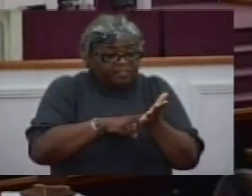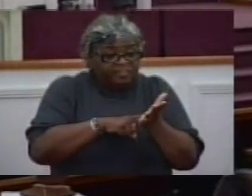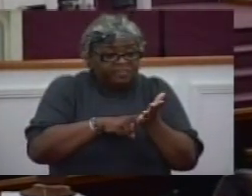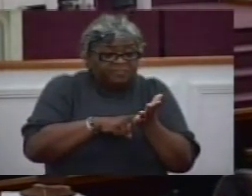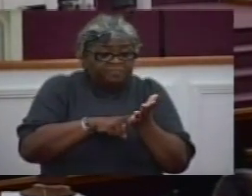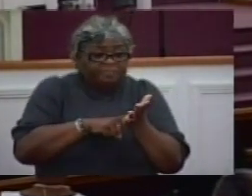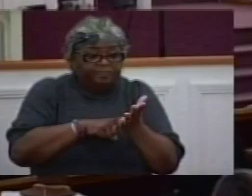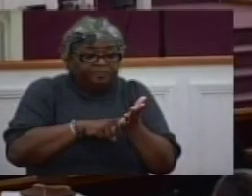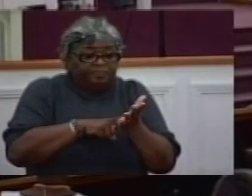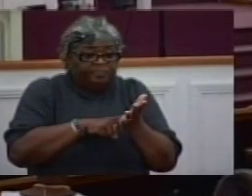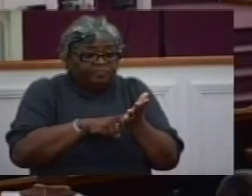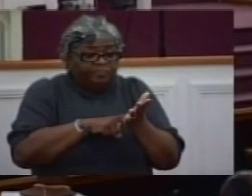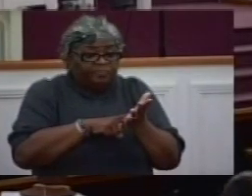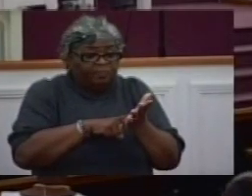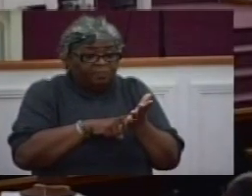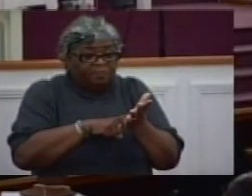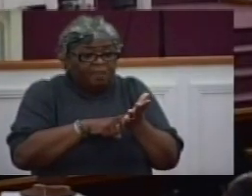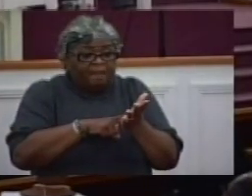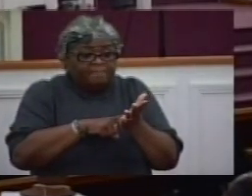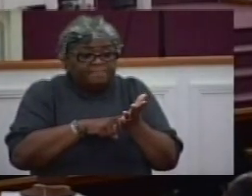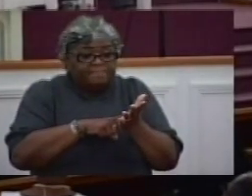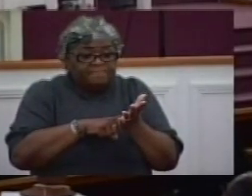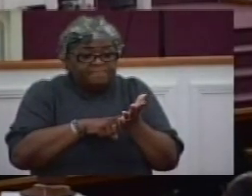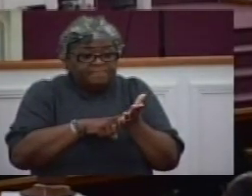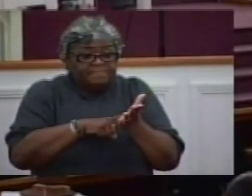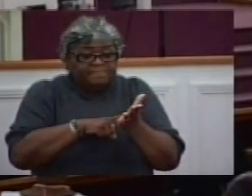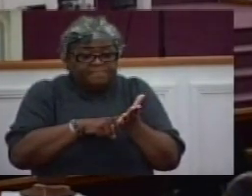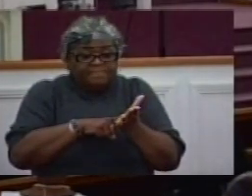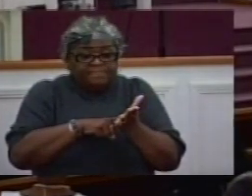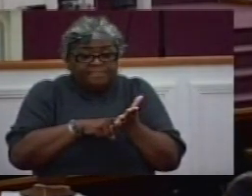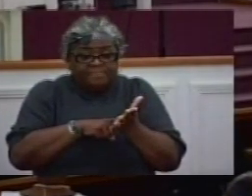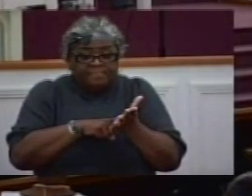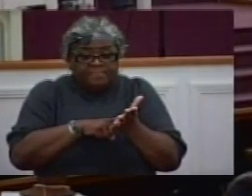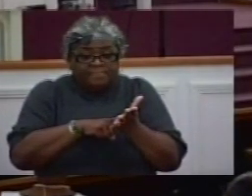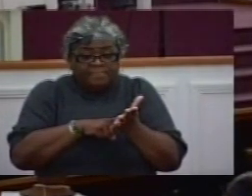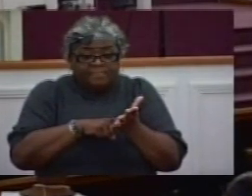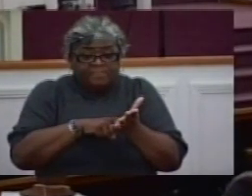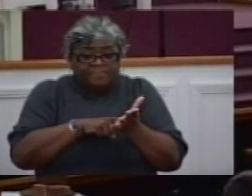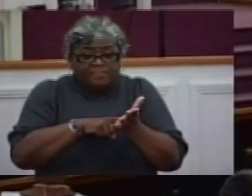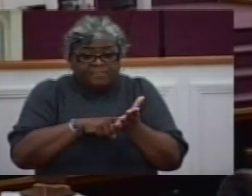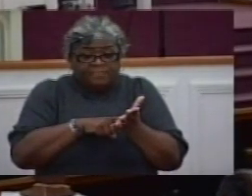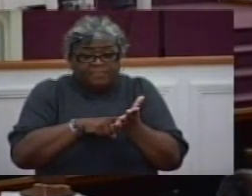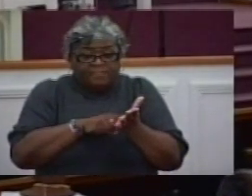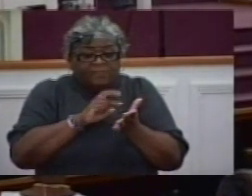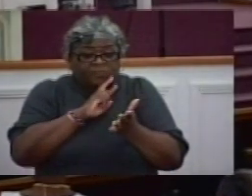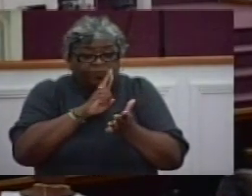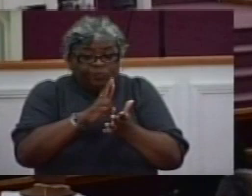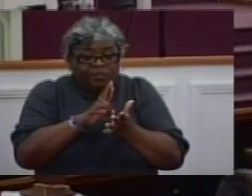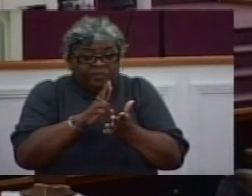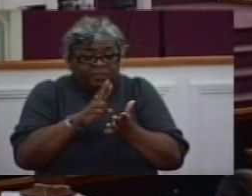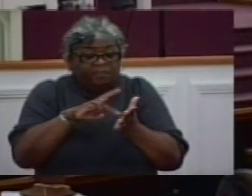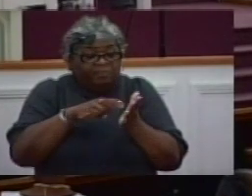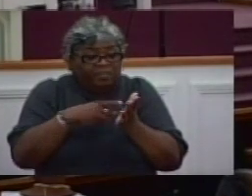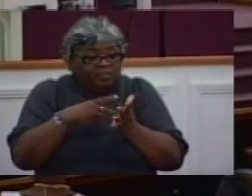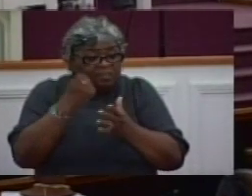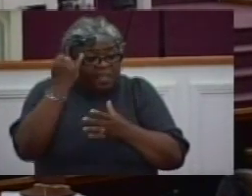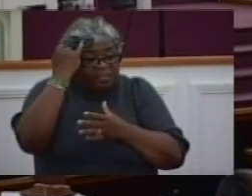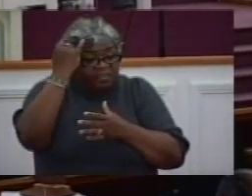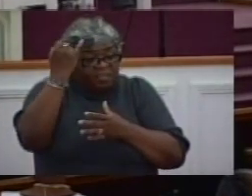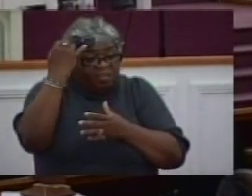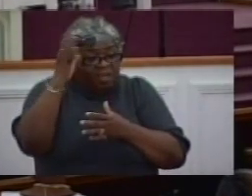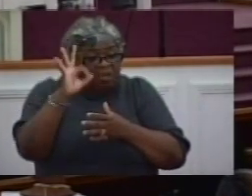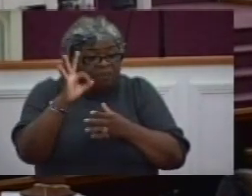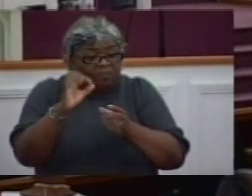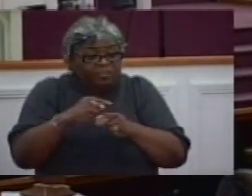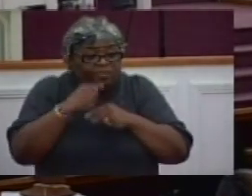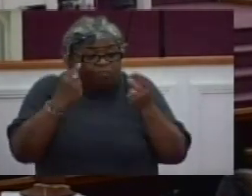to you? In order to understand this, this really conveys the idea of the great